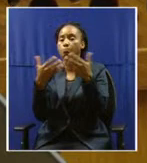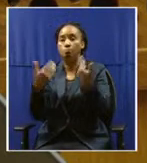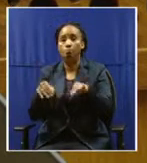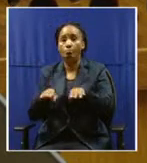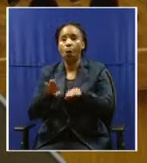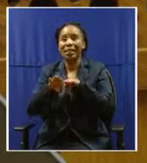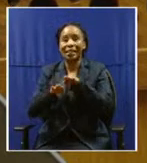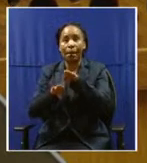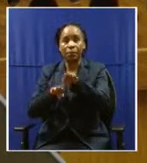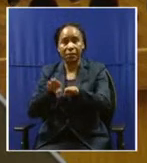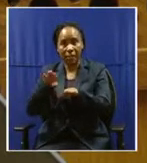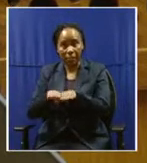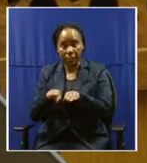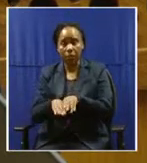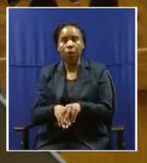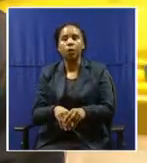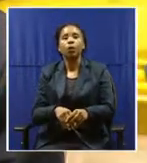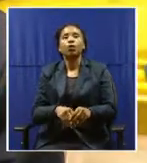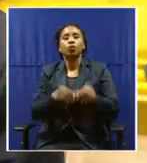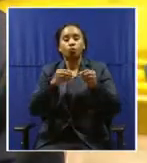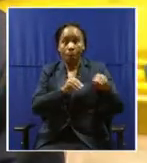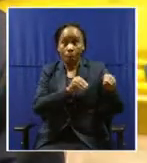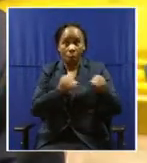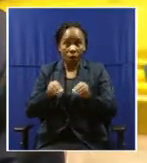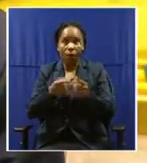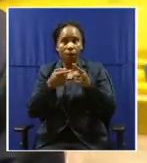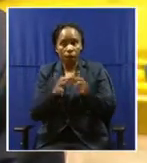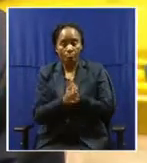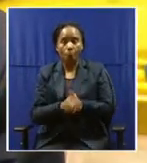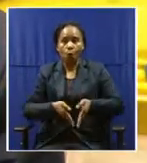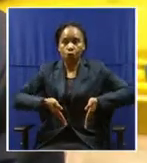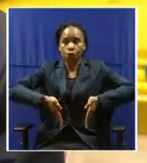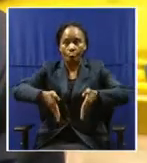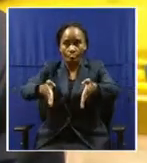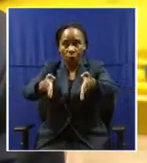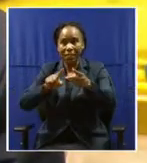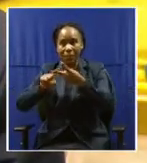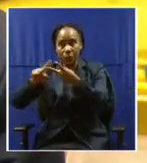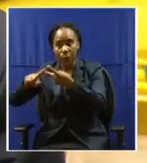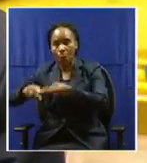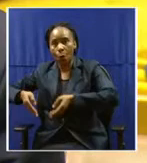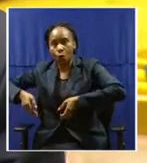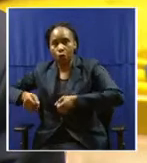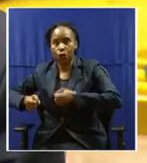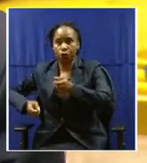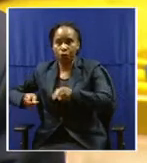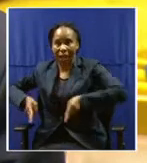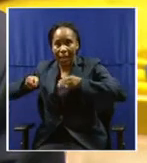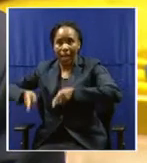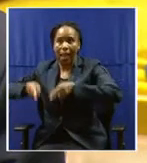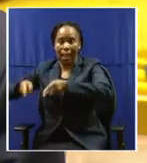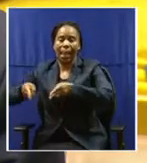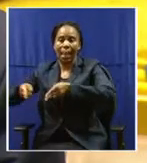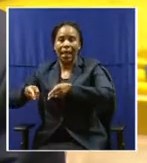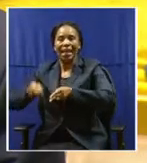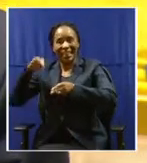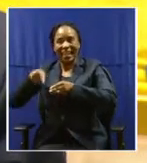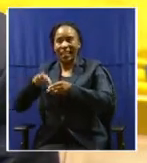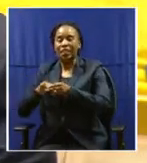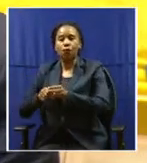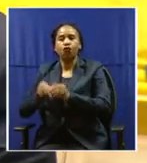move freight from road to rail and increase the competitiveness of the rail system in our